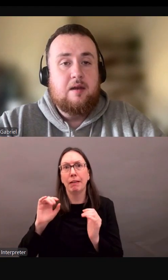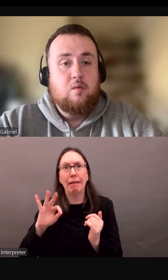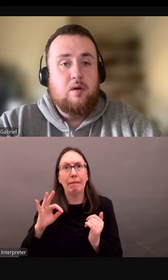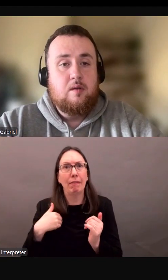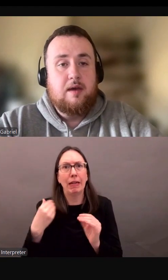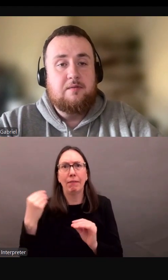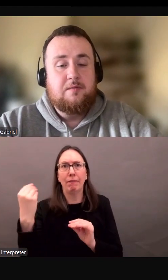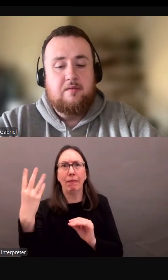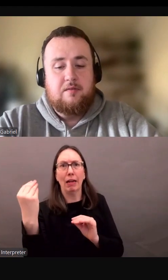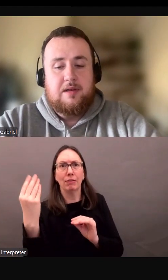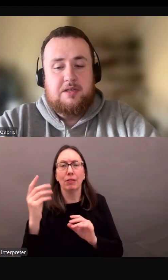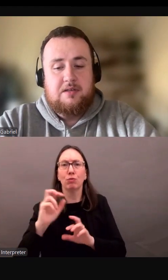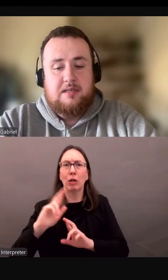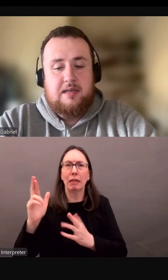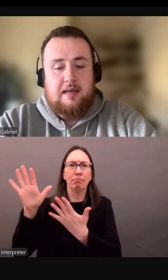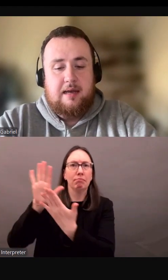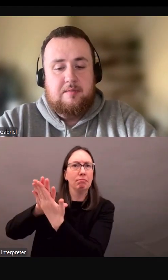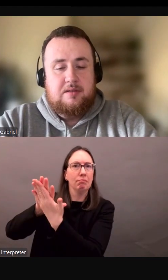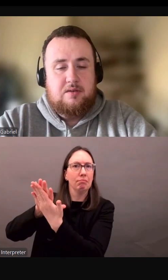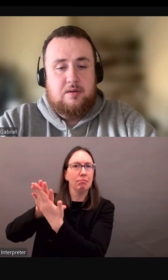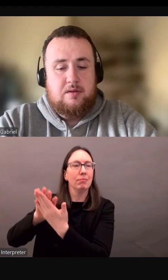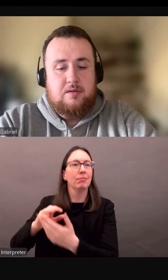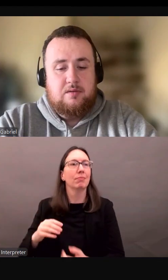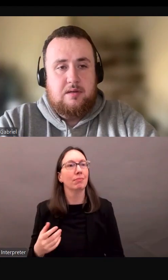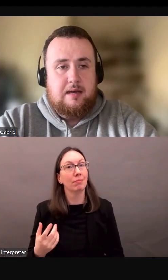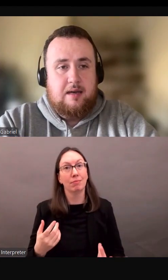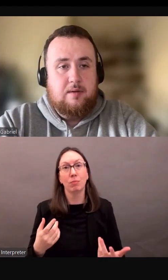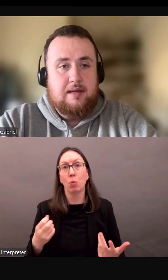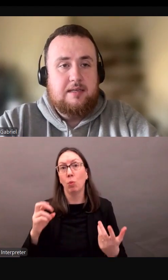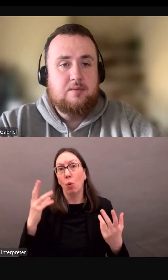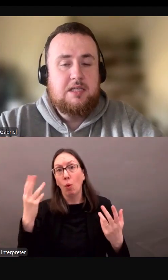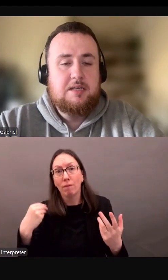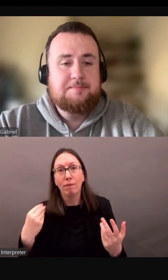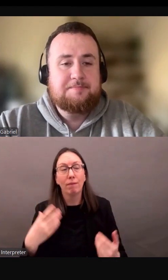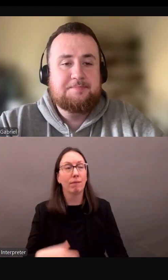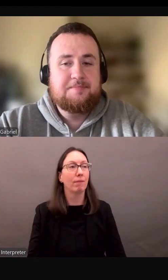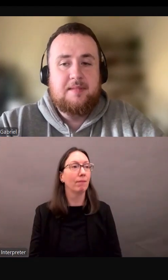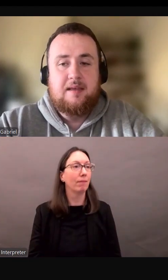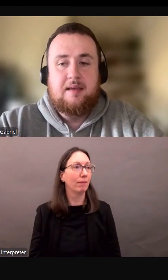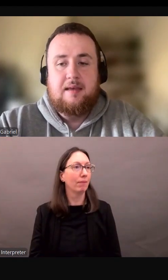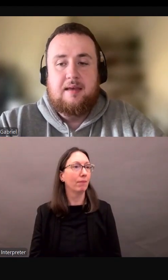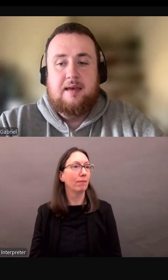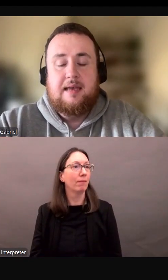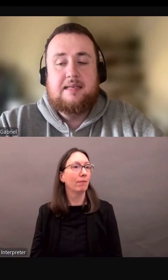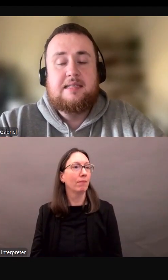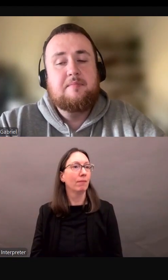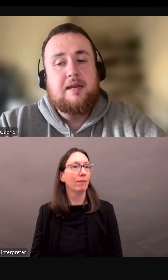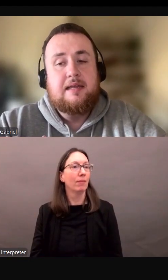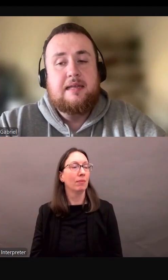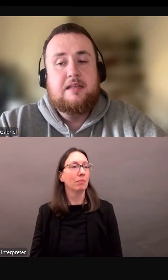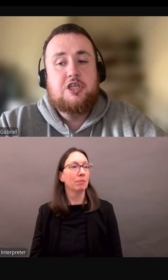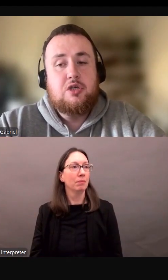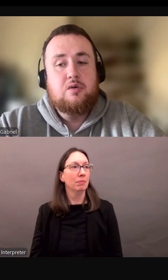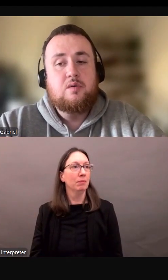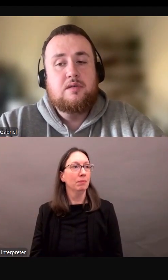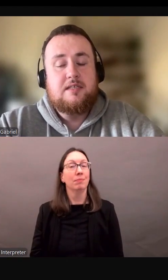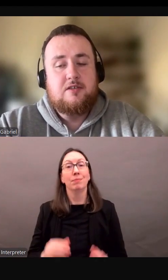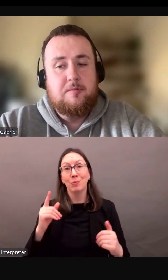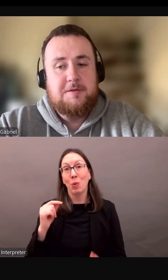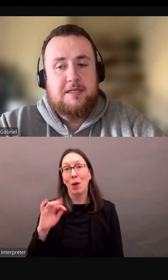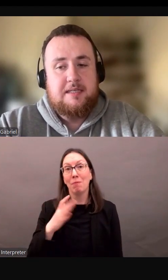And then one of my favorite features, and I'm just going to quickly switch, is the ability to